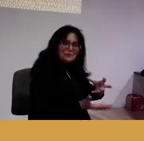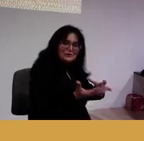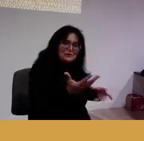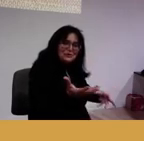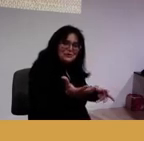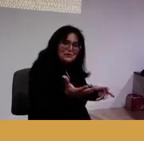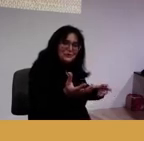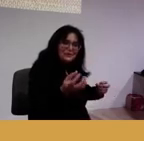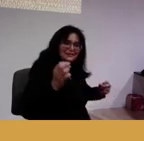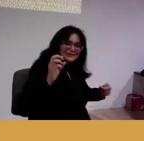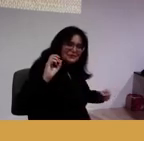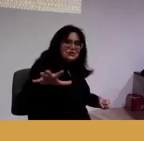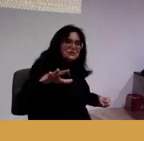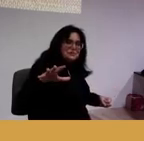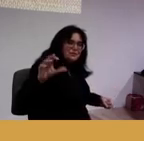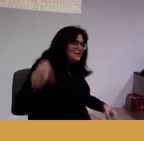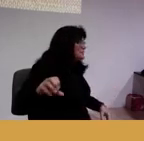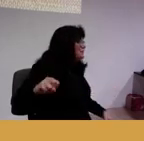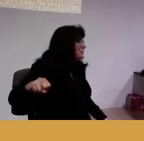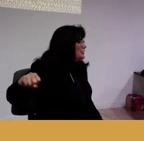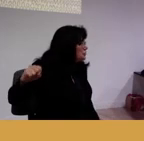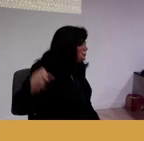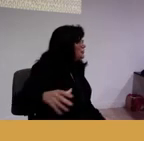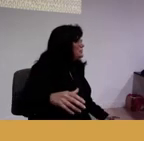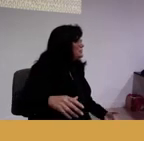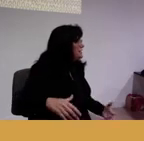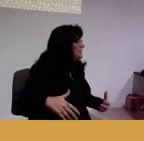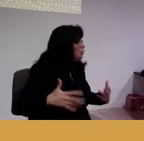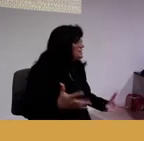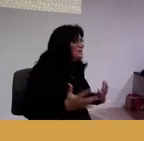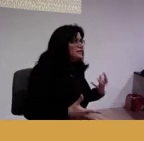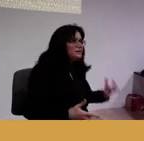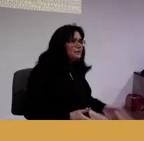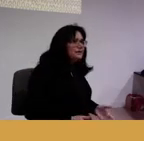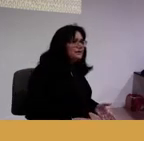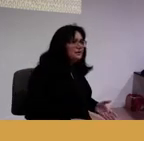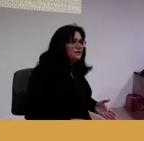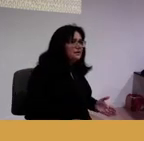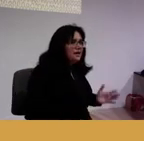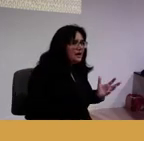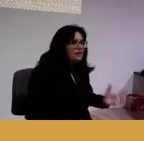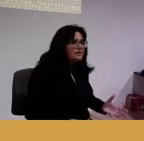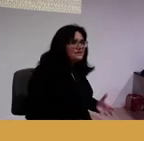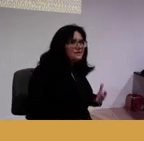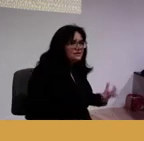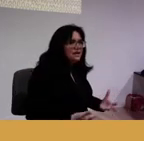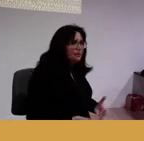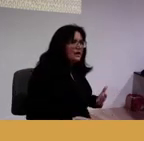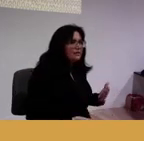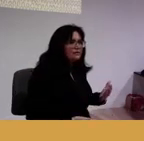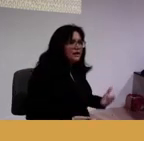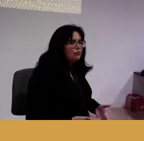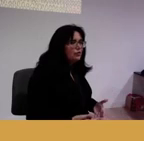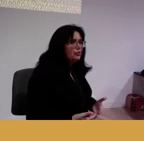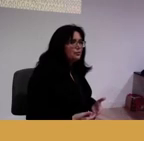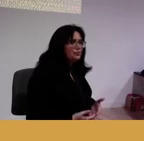yeah, we wanted to just pick out some photos and use them and say, what does it actually mean? How is this